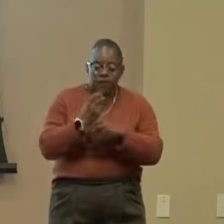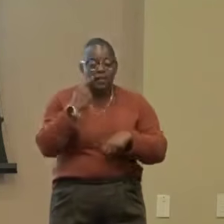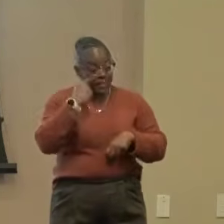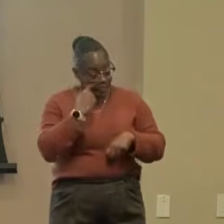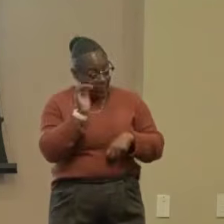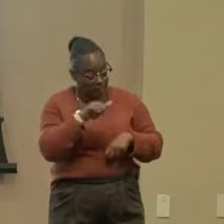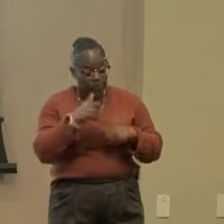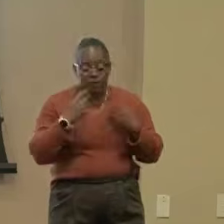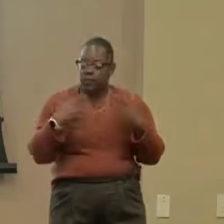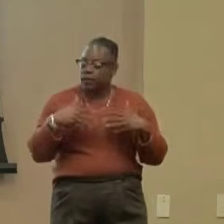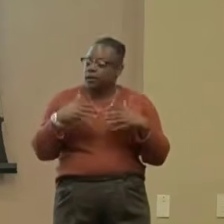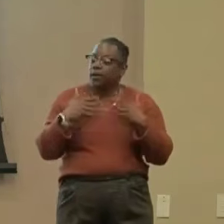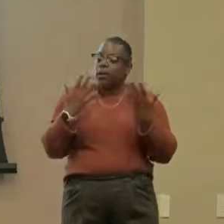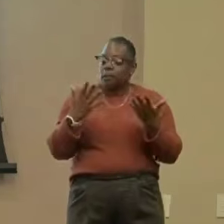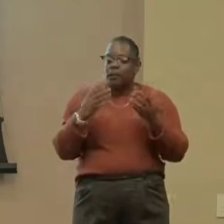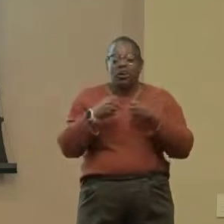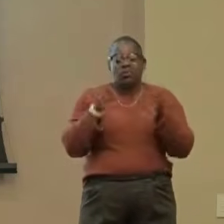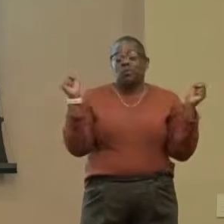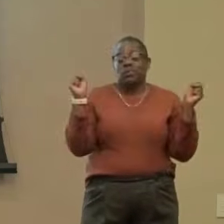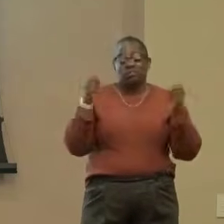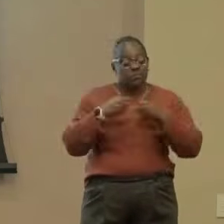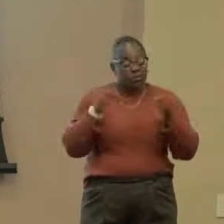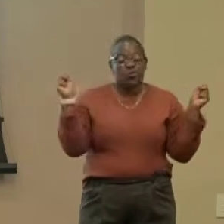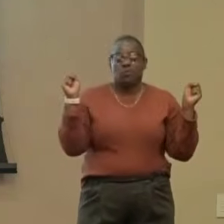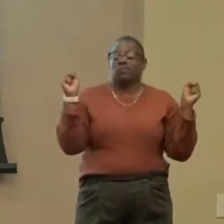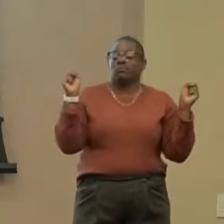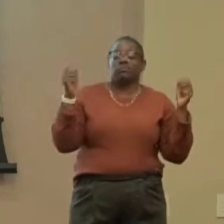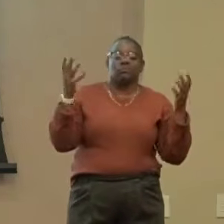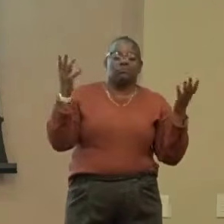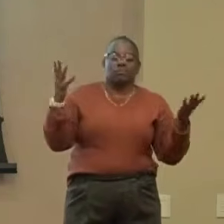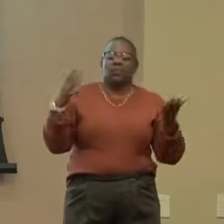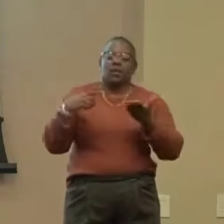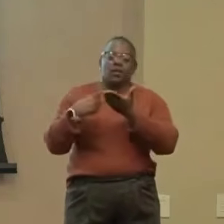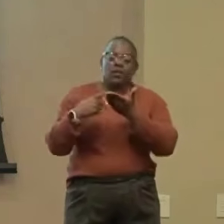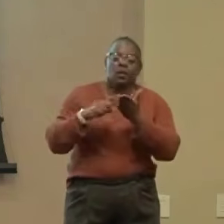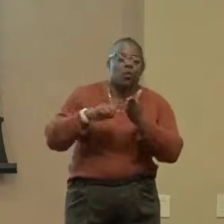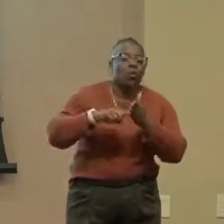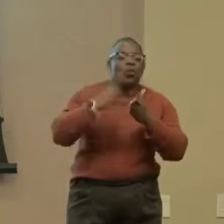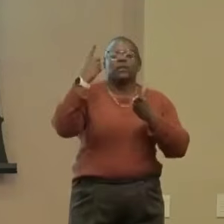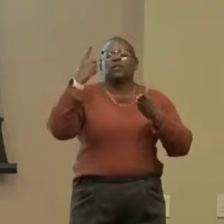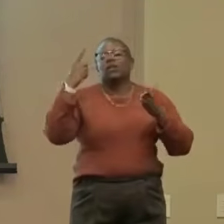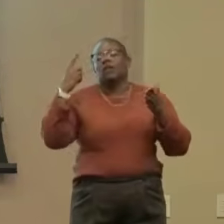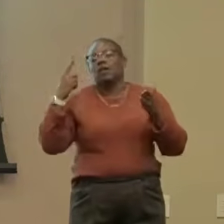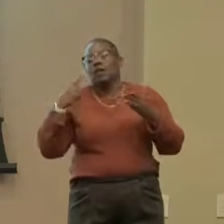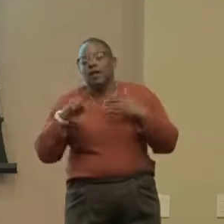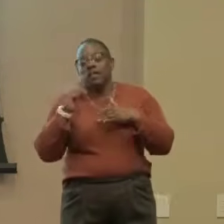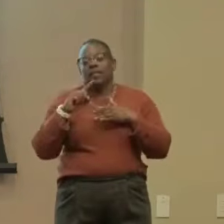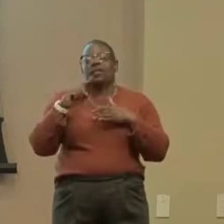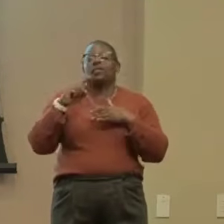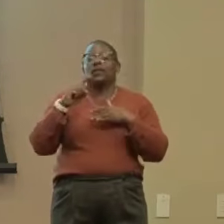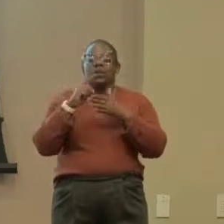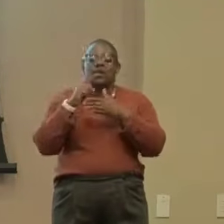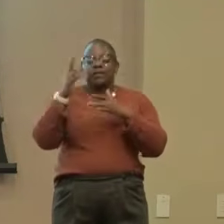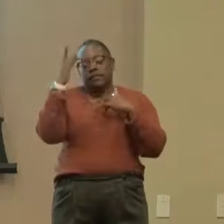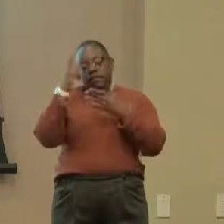that. But I was very transparent. I wasn't just gonna talk about it once it was bad and sick for a whole week. So they